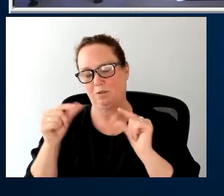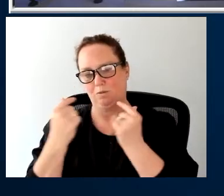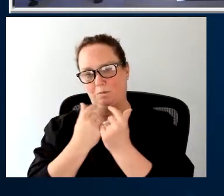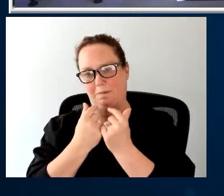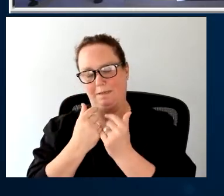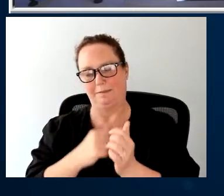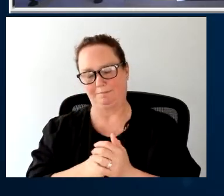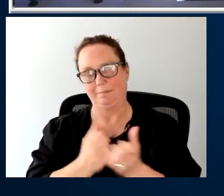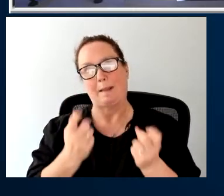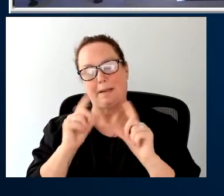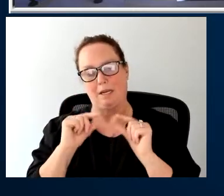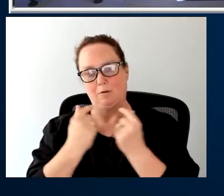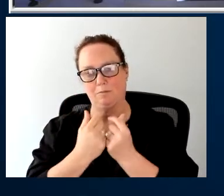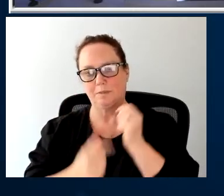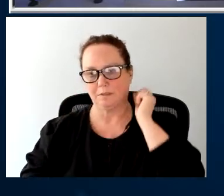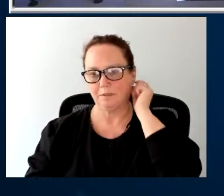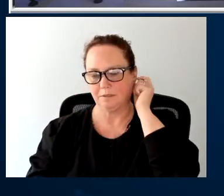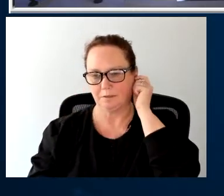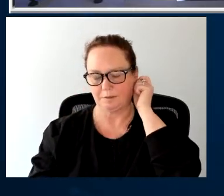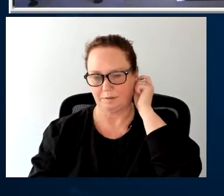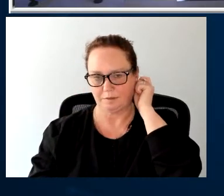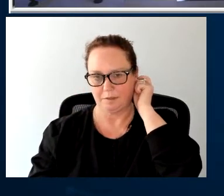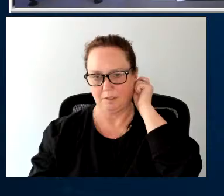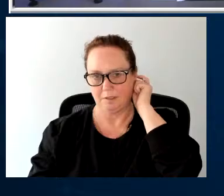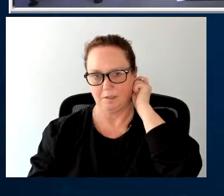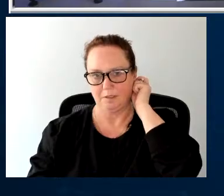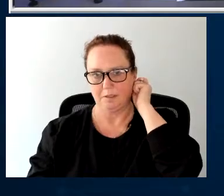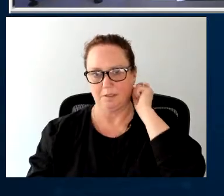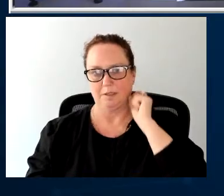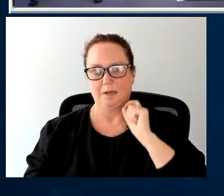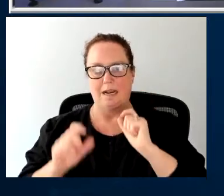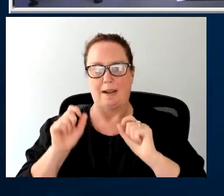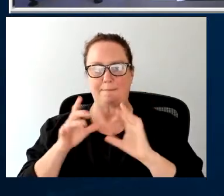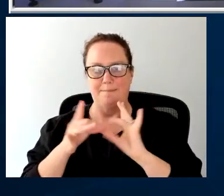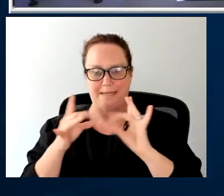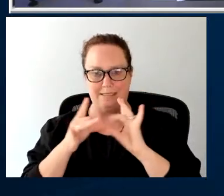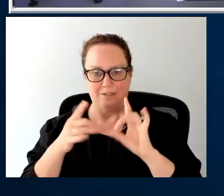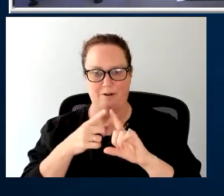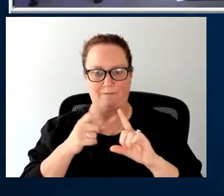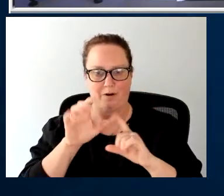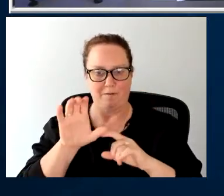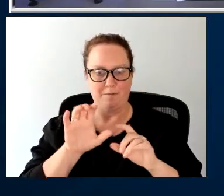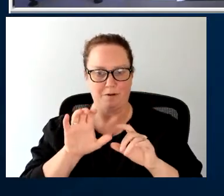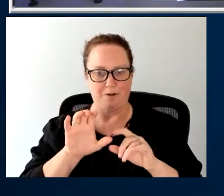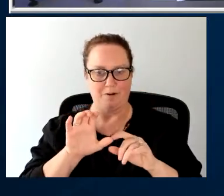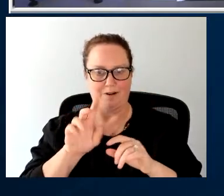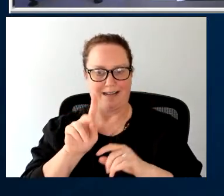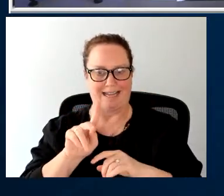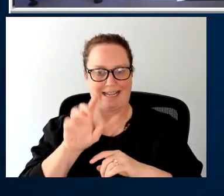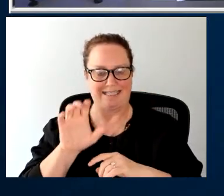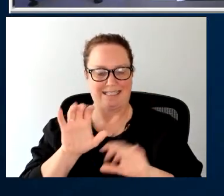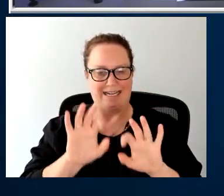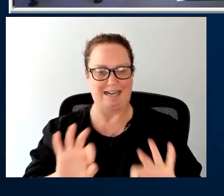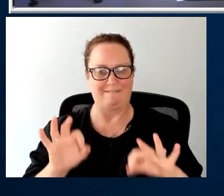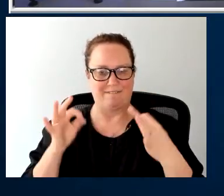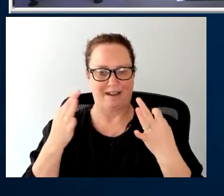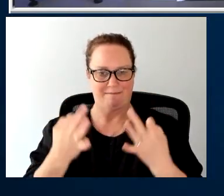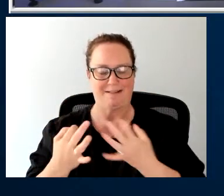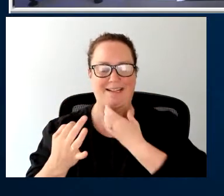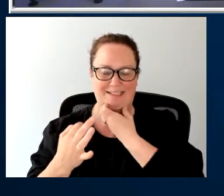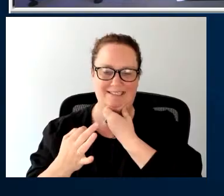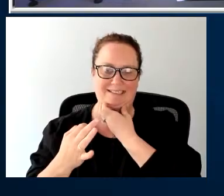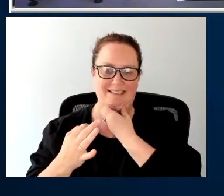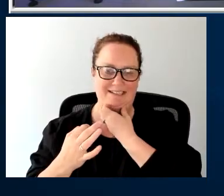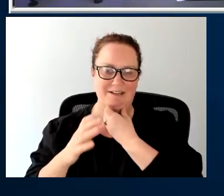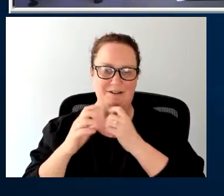groups. I think I'm reading messages from your Kansas City family here. You made your own